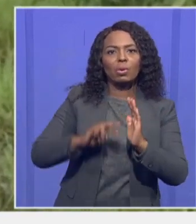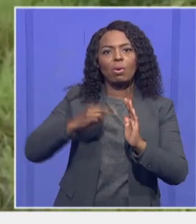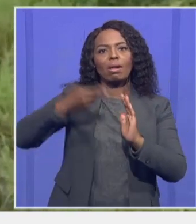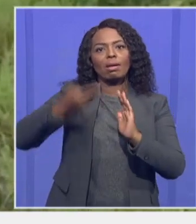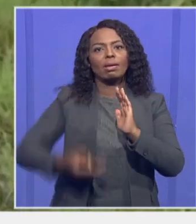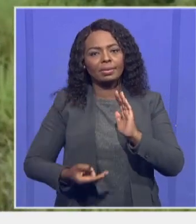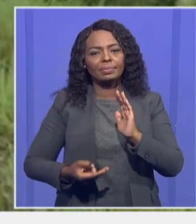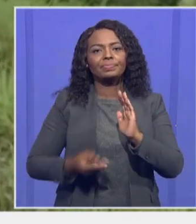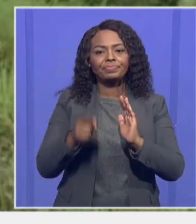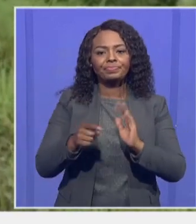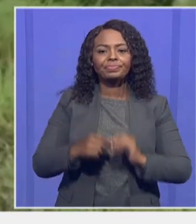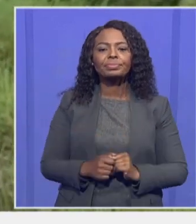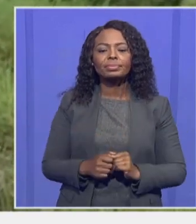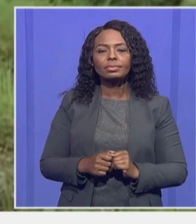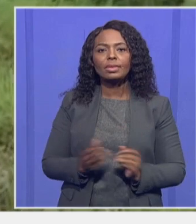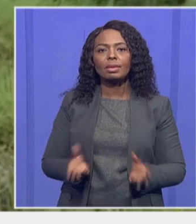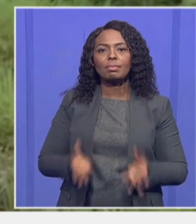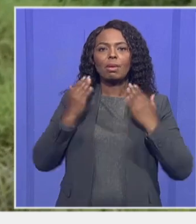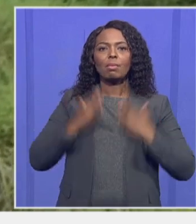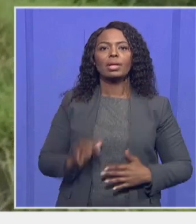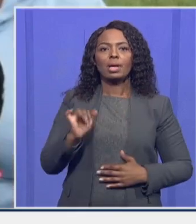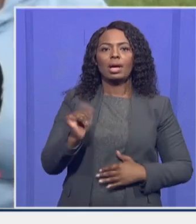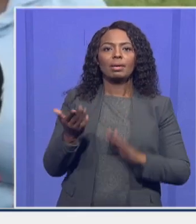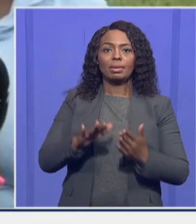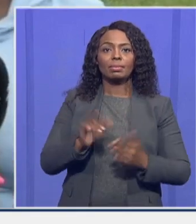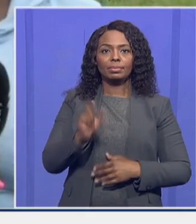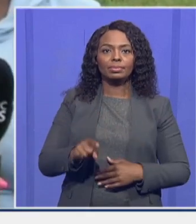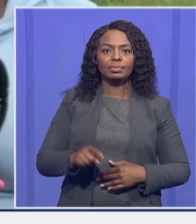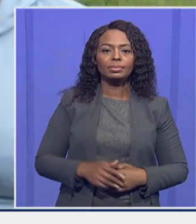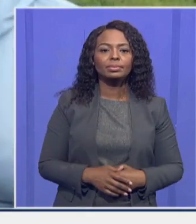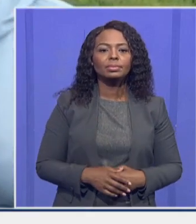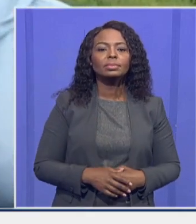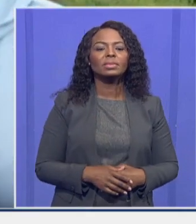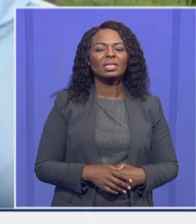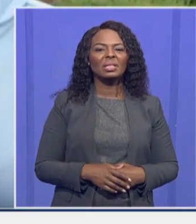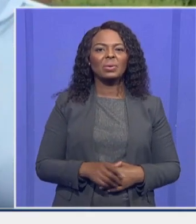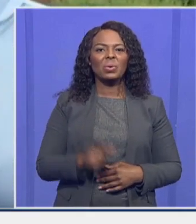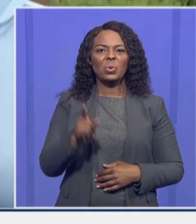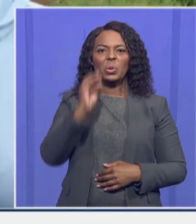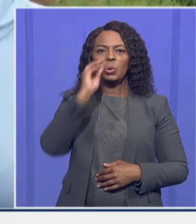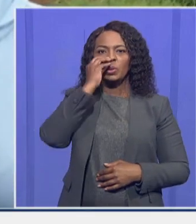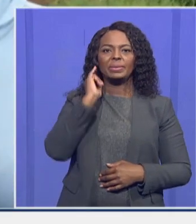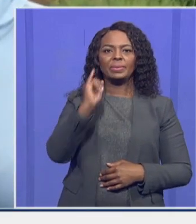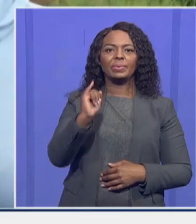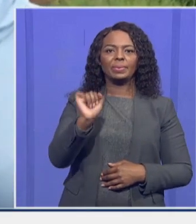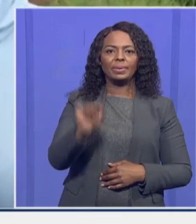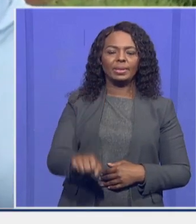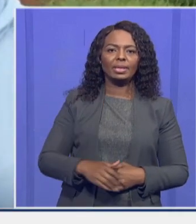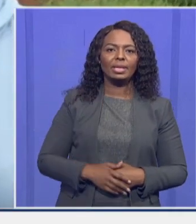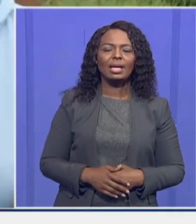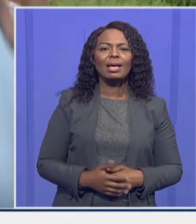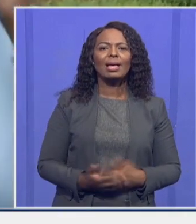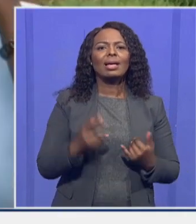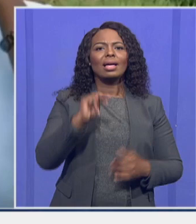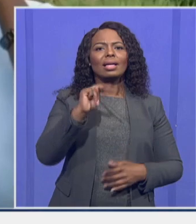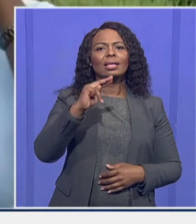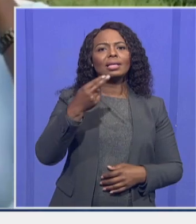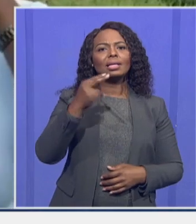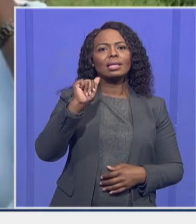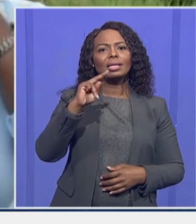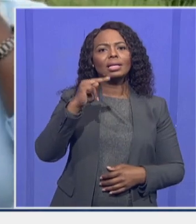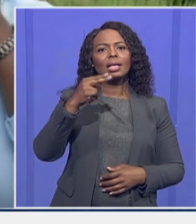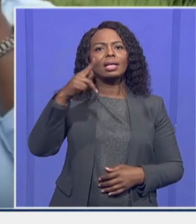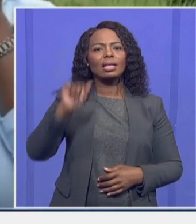were able to retrieve the body of that person. Mkolisi? That's devastating news in Nhlanhla. So how's the flow of traffic